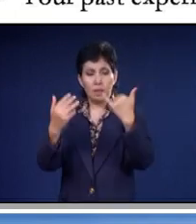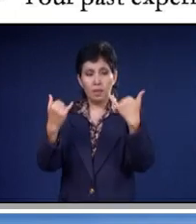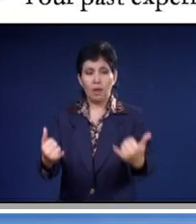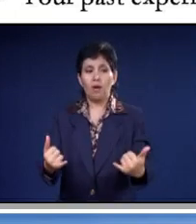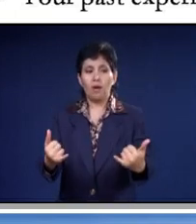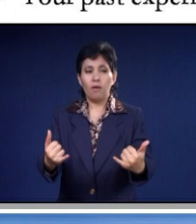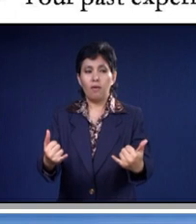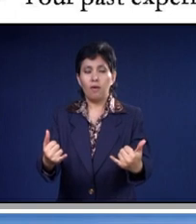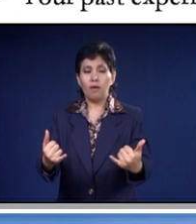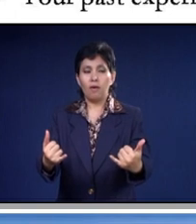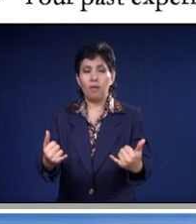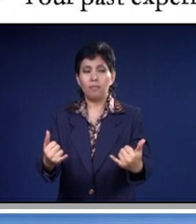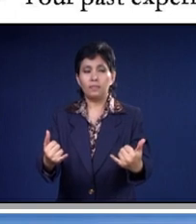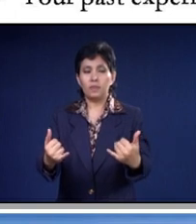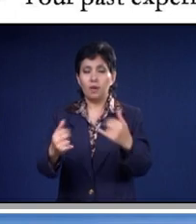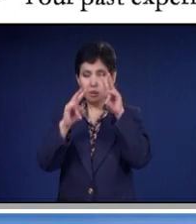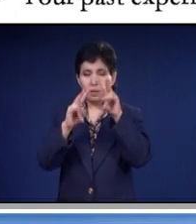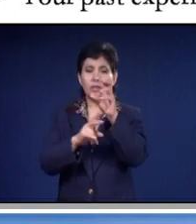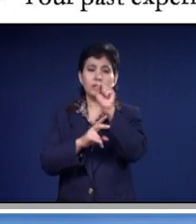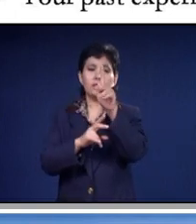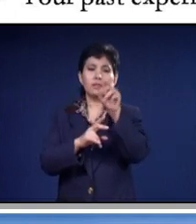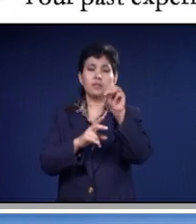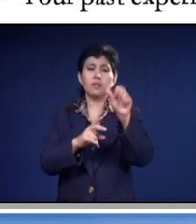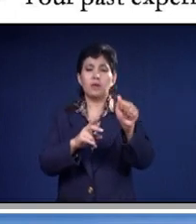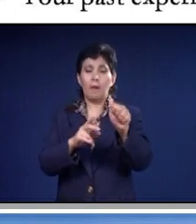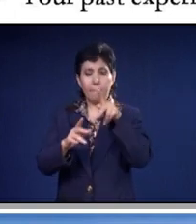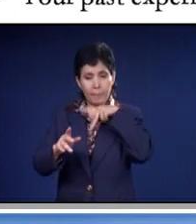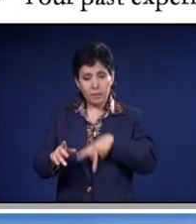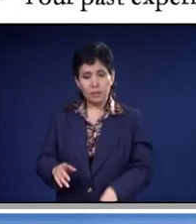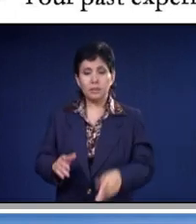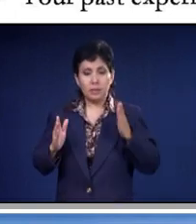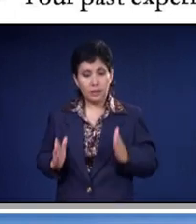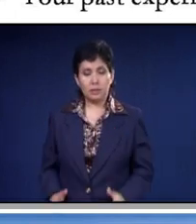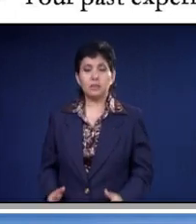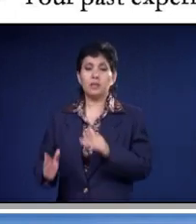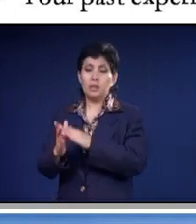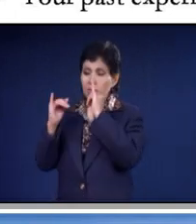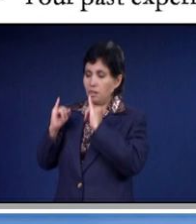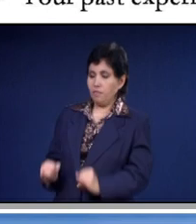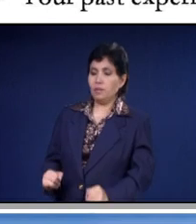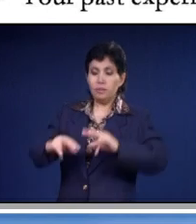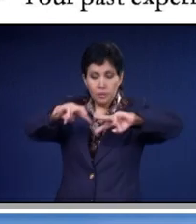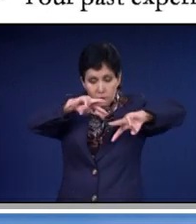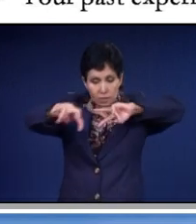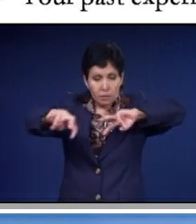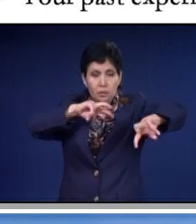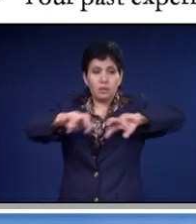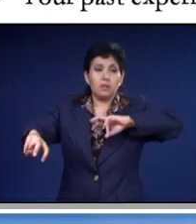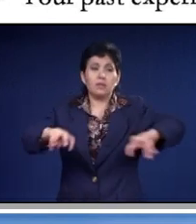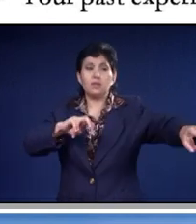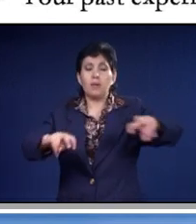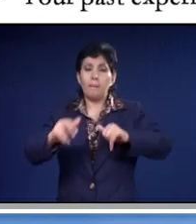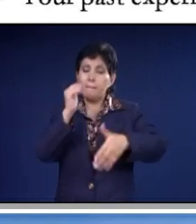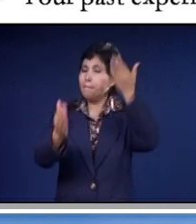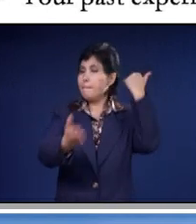Now, a person's schemas, we look just on the schemas. On a personal level, which is the individual analysis. Now, your